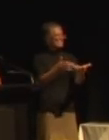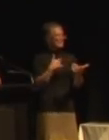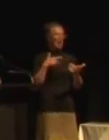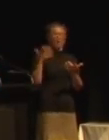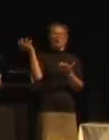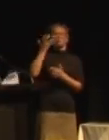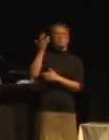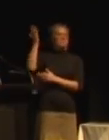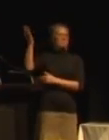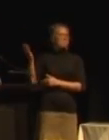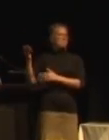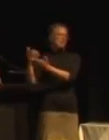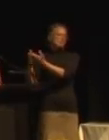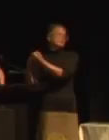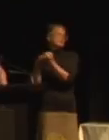these giants.